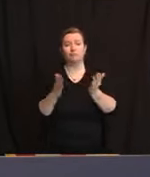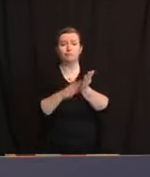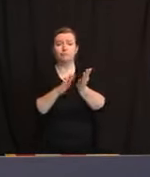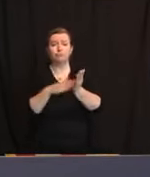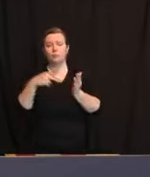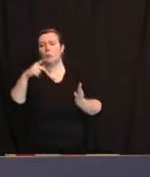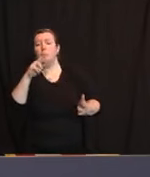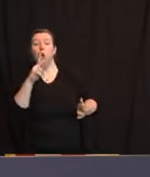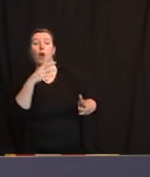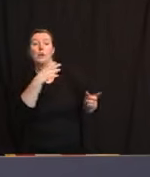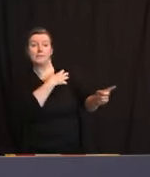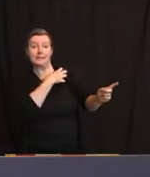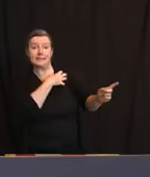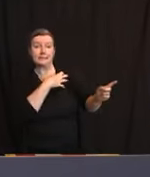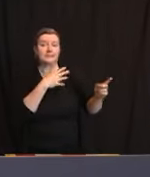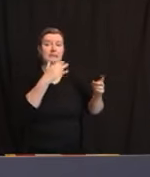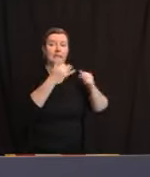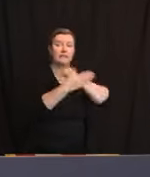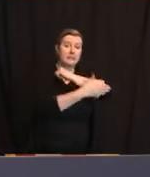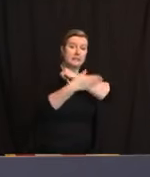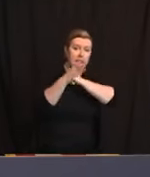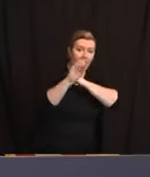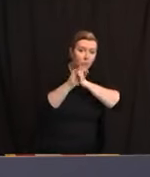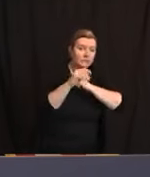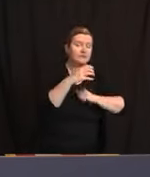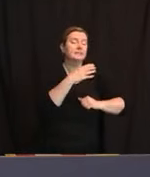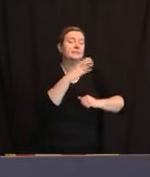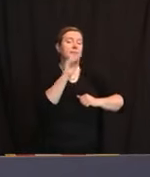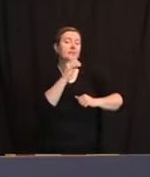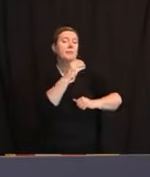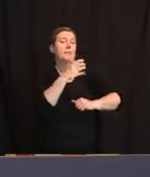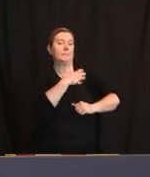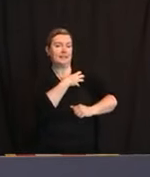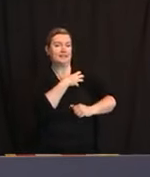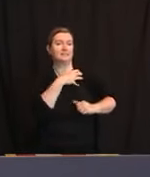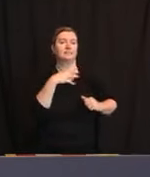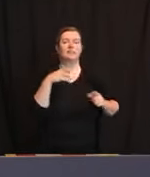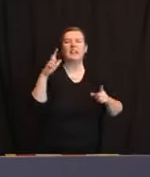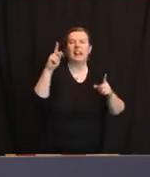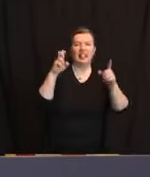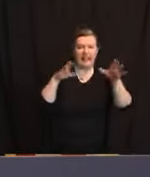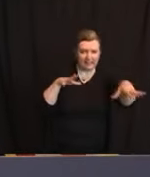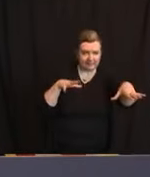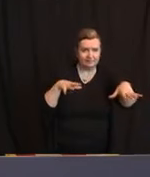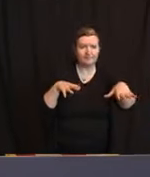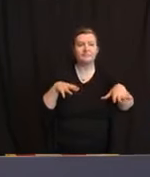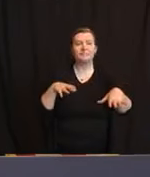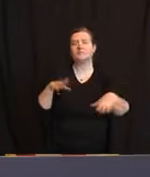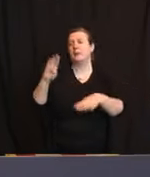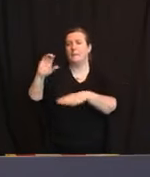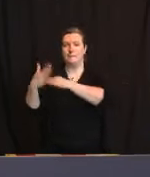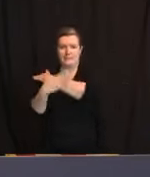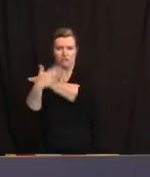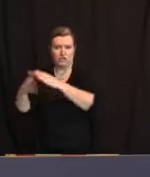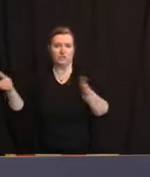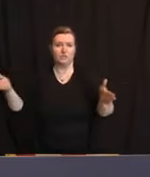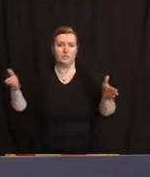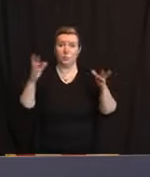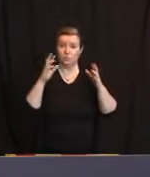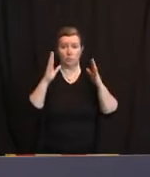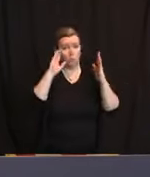and local law enforcement, as well as at the shore and our lakes, will be out there. God willing, folks will continue to